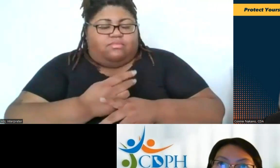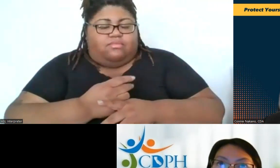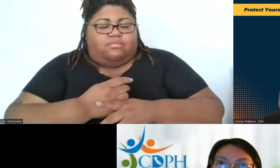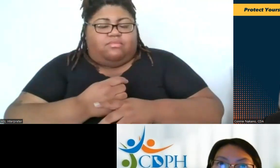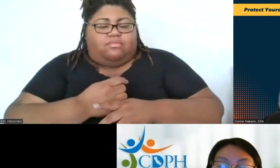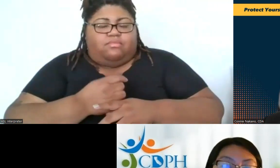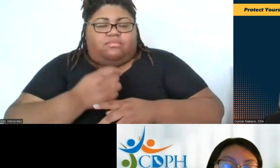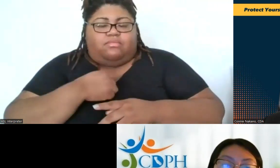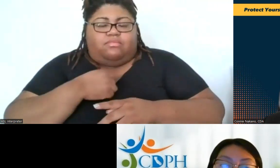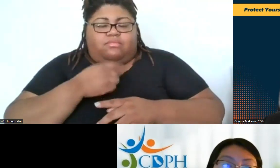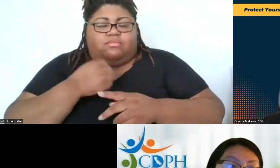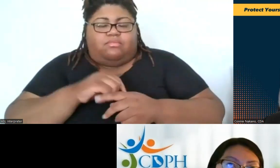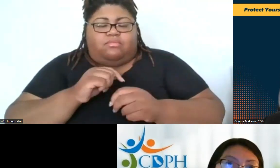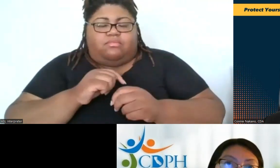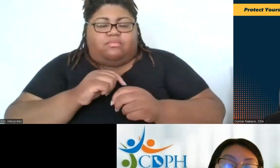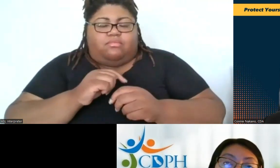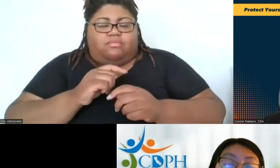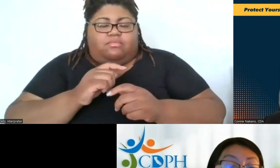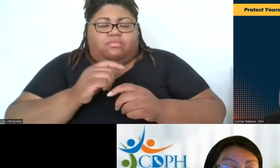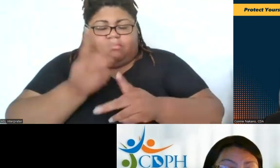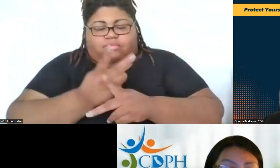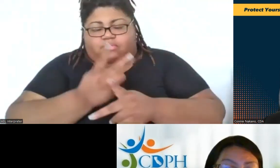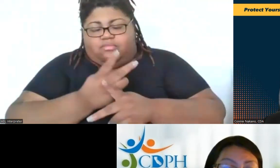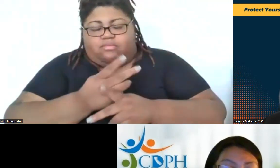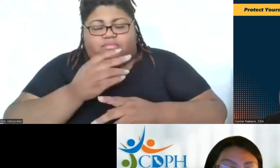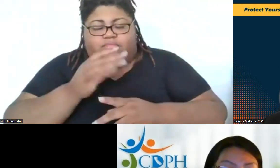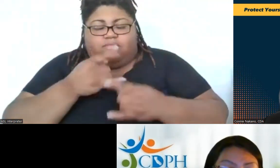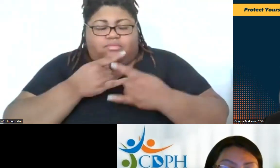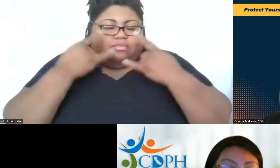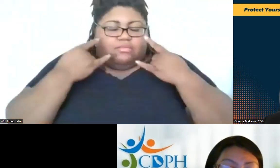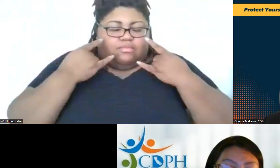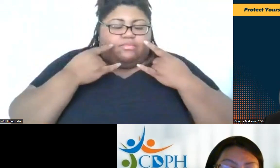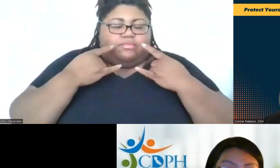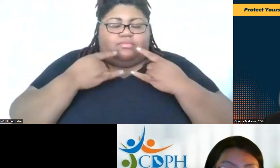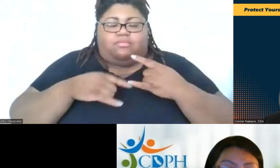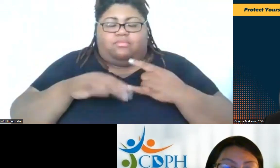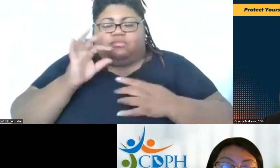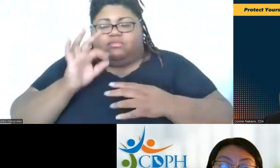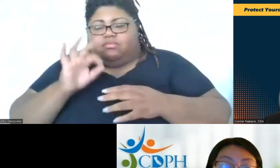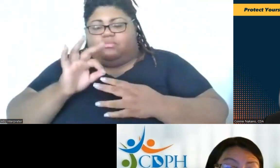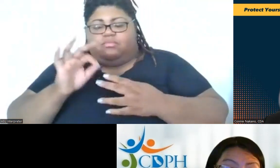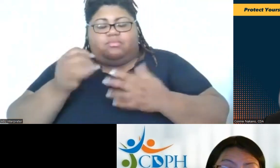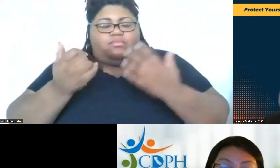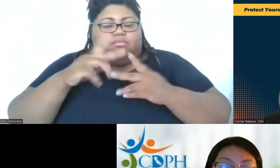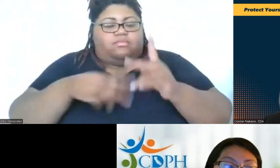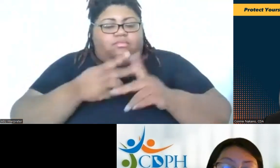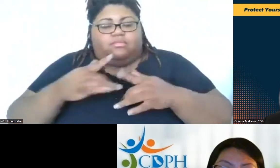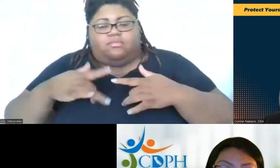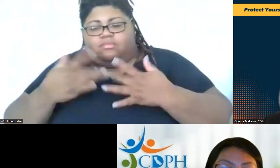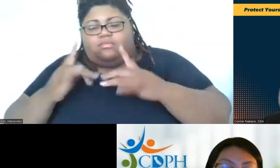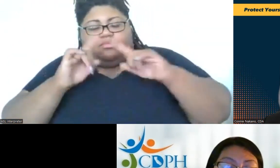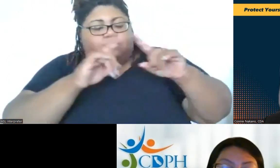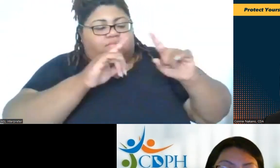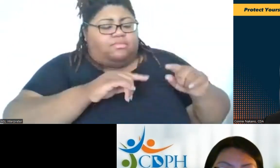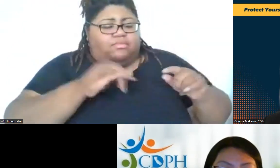boosters, masking, choosing what events you go to. So outdoors,